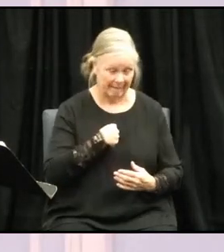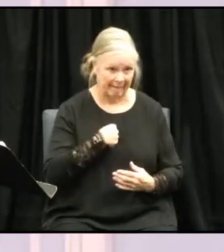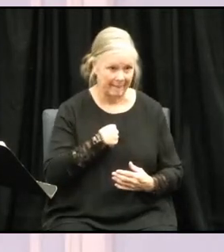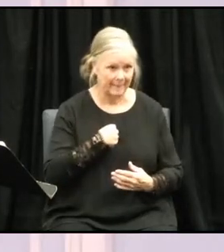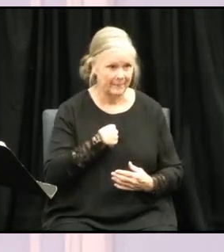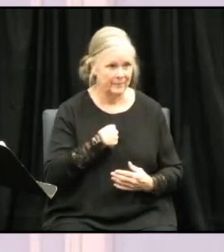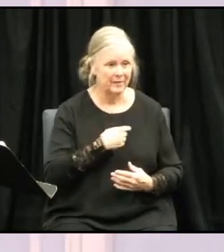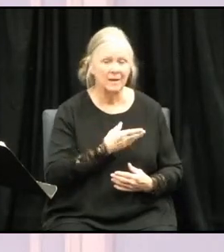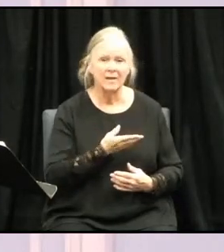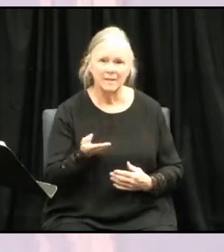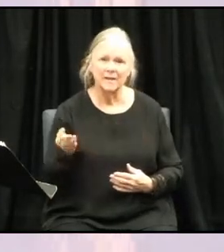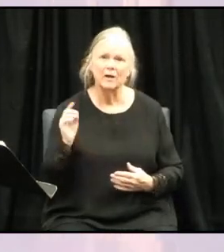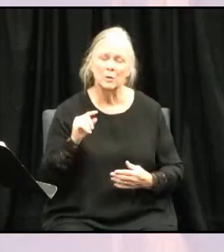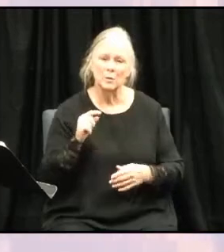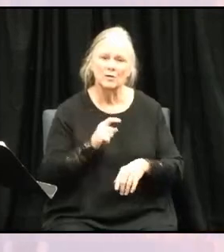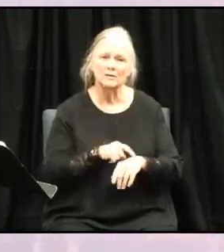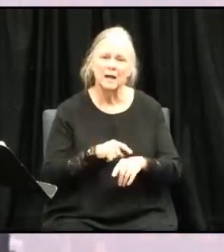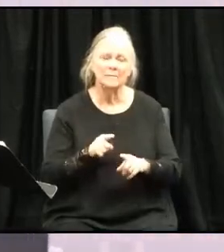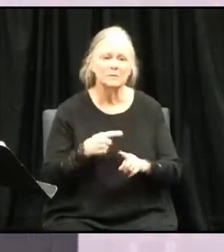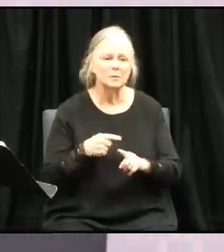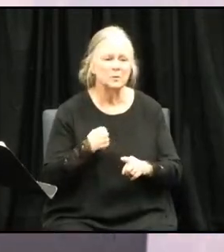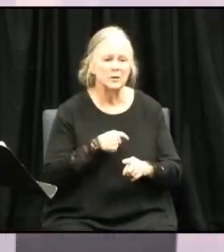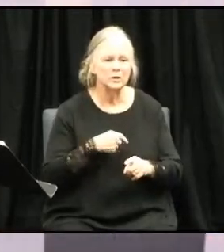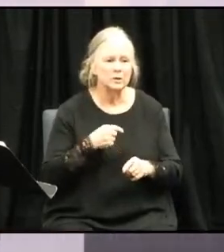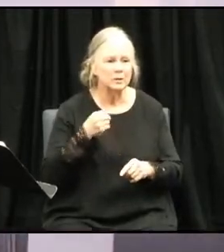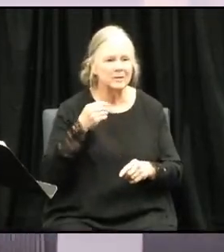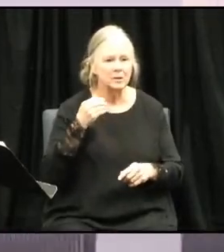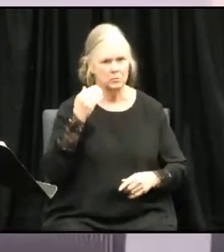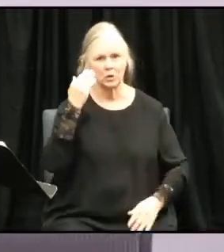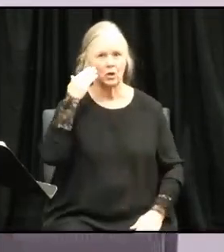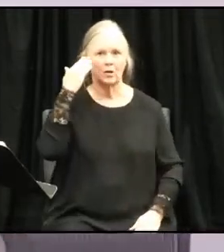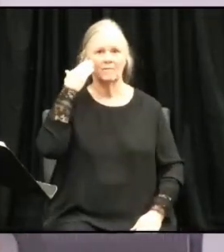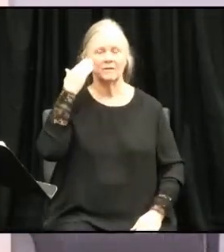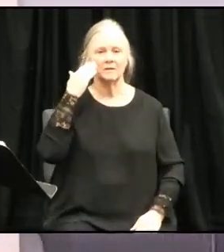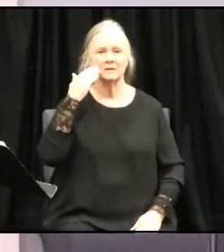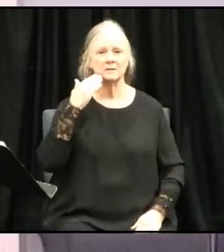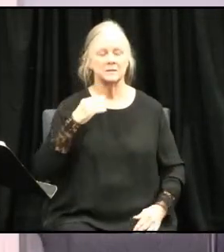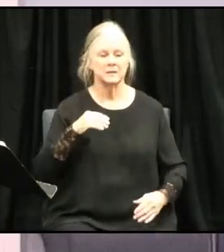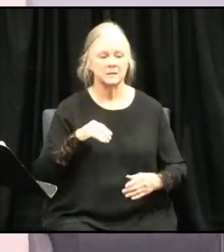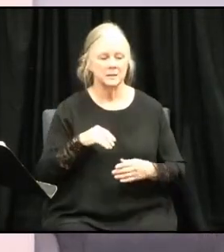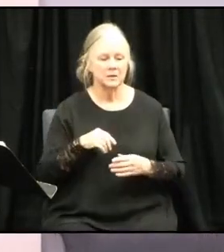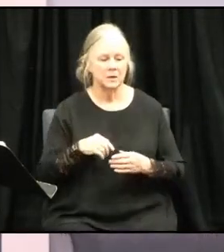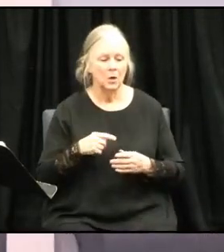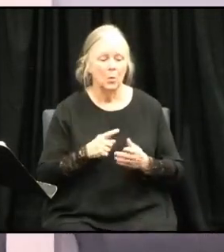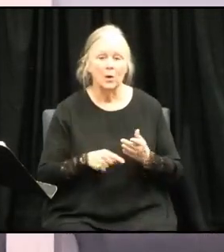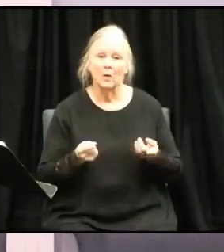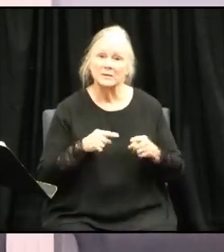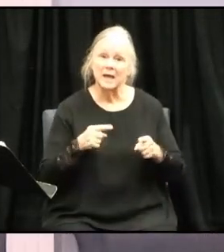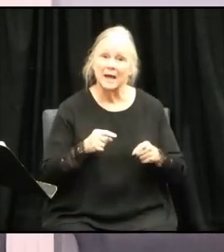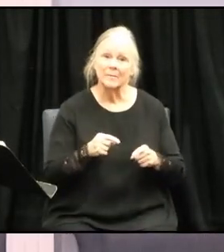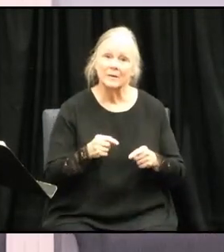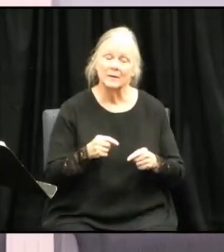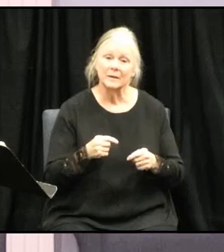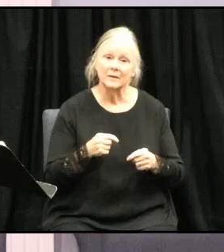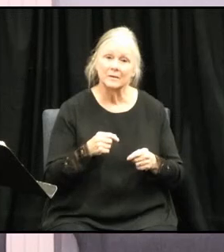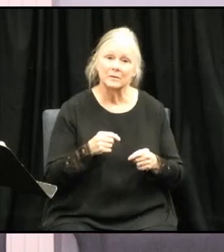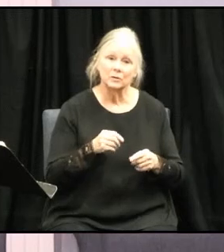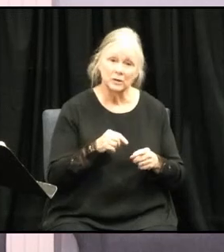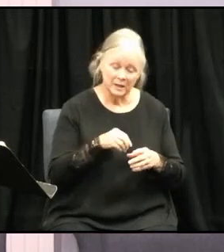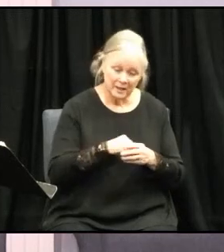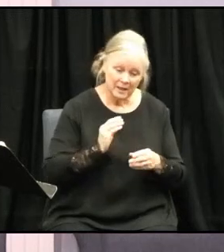There were even times we could not even be convinced in and through things we were going through that God